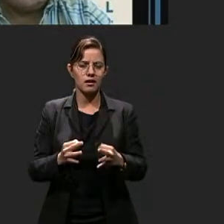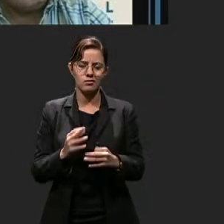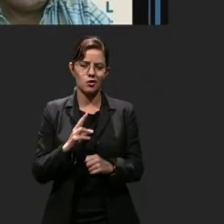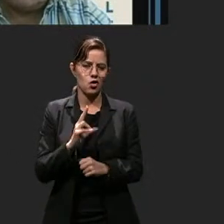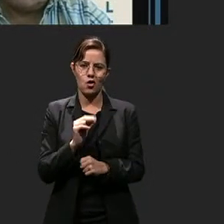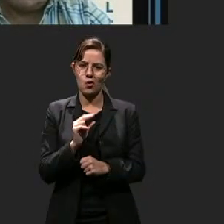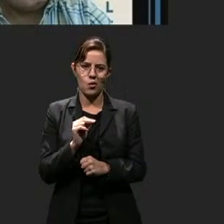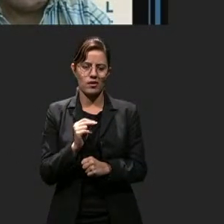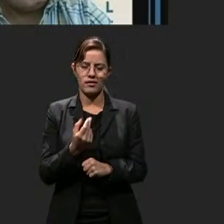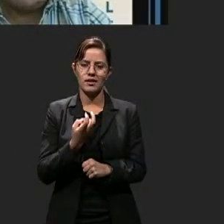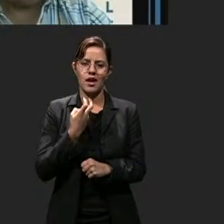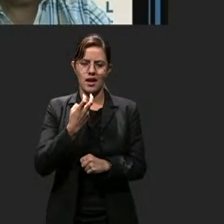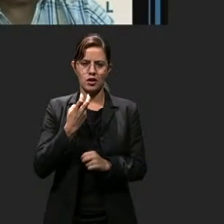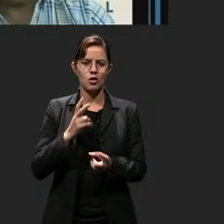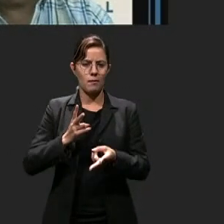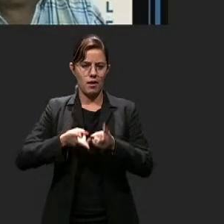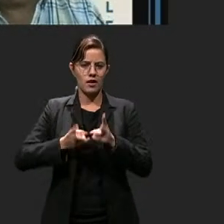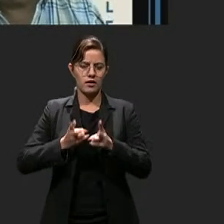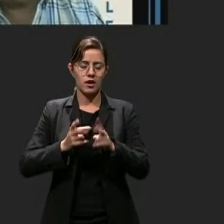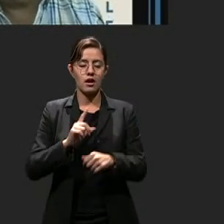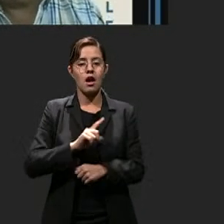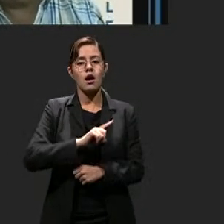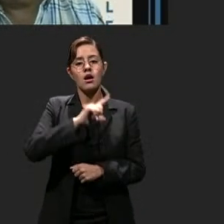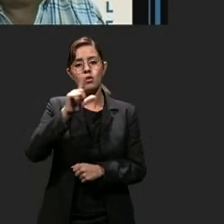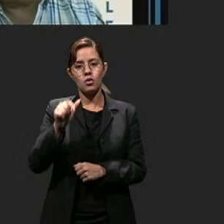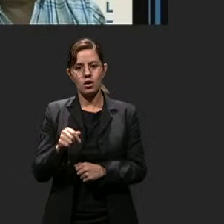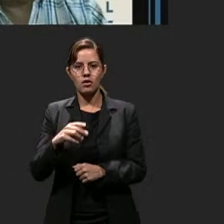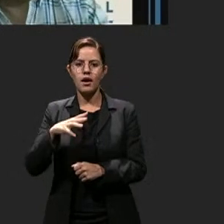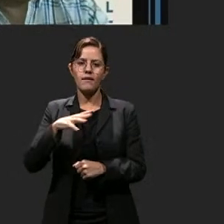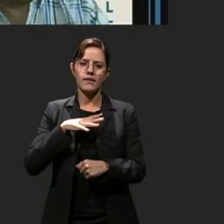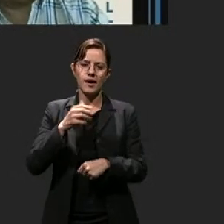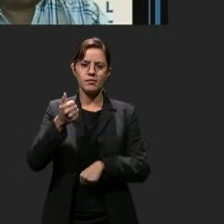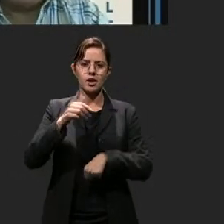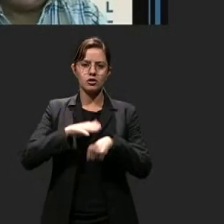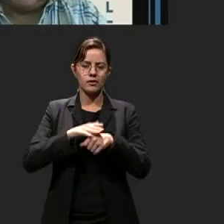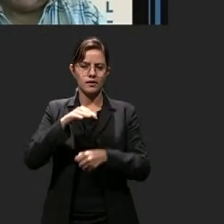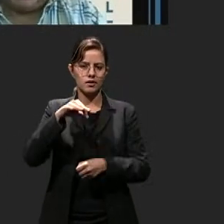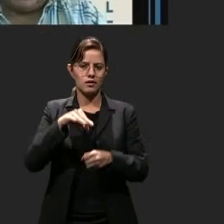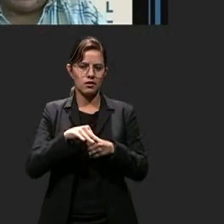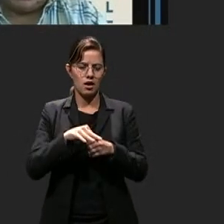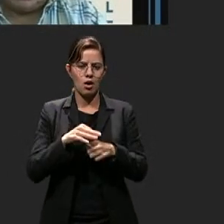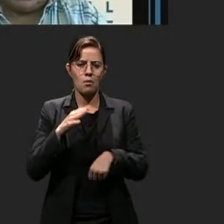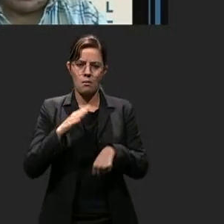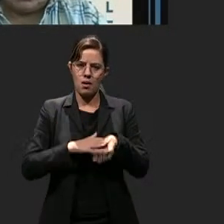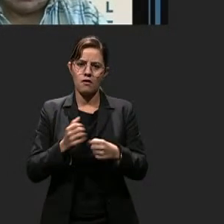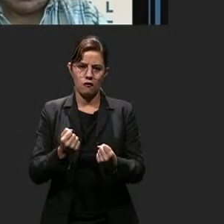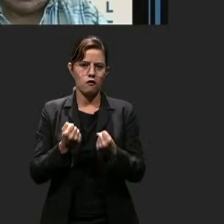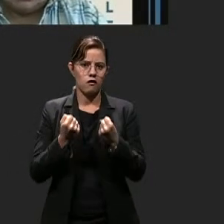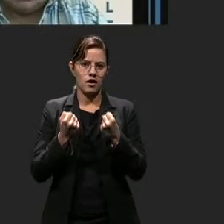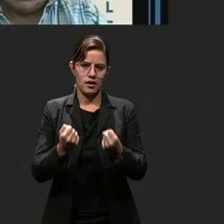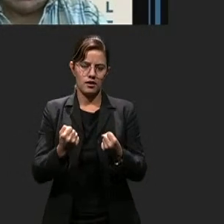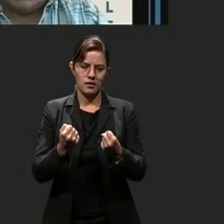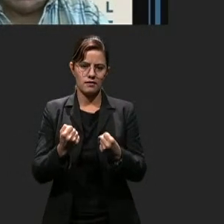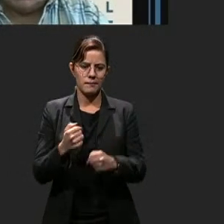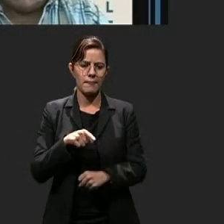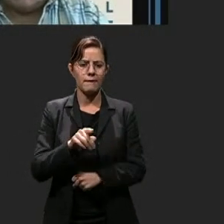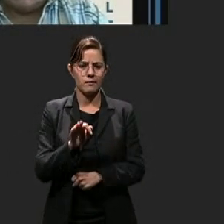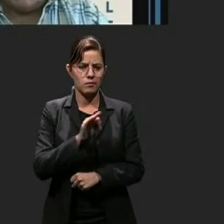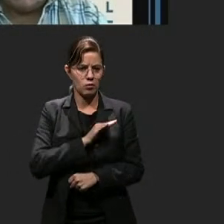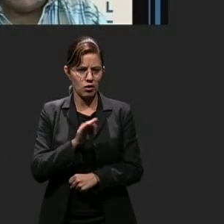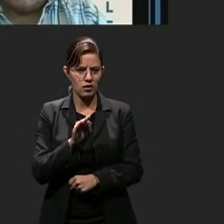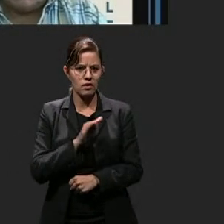elections. Then the third wave was when more powerful